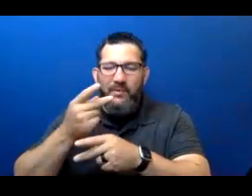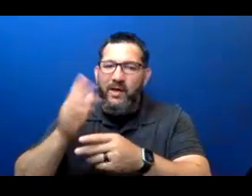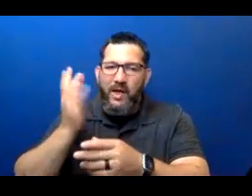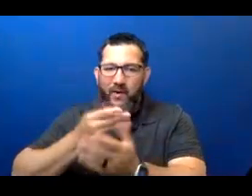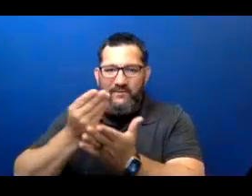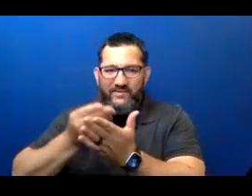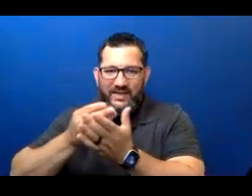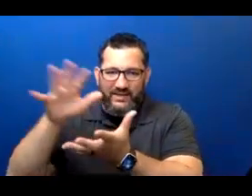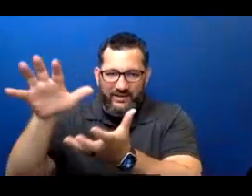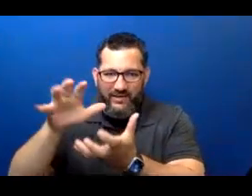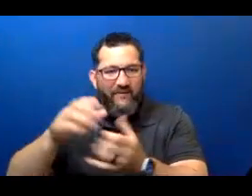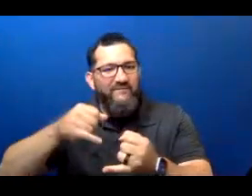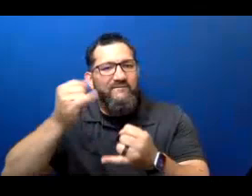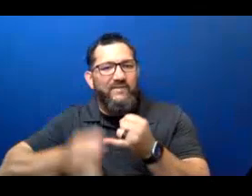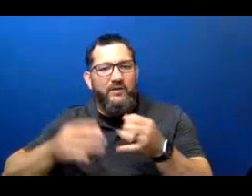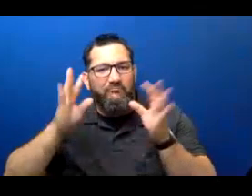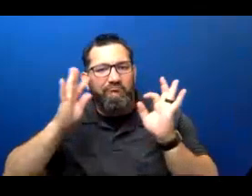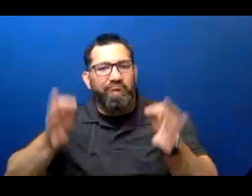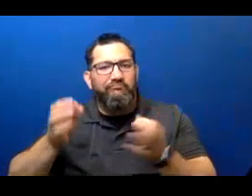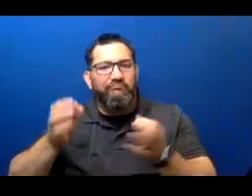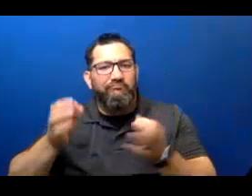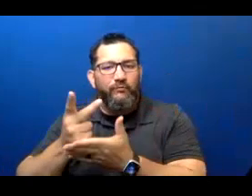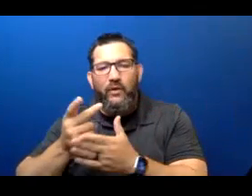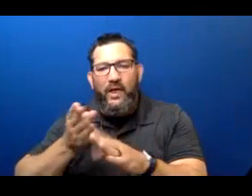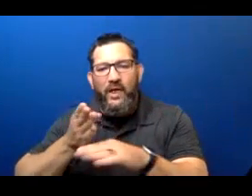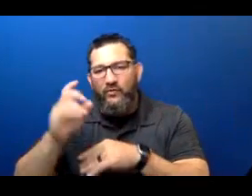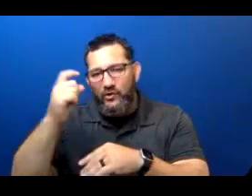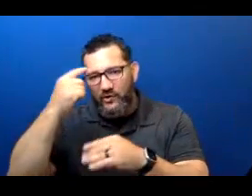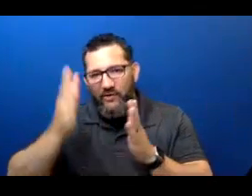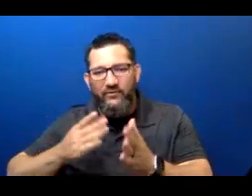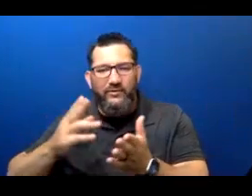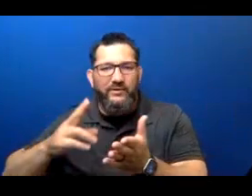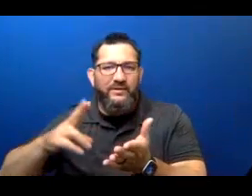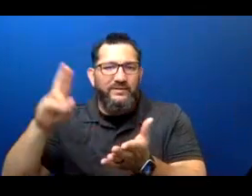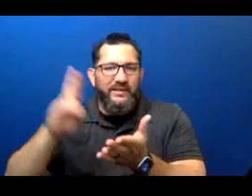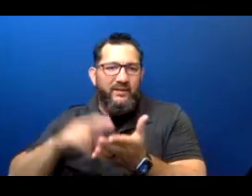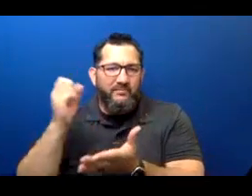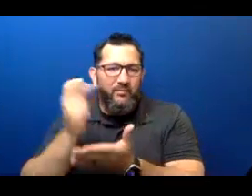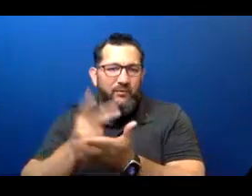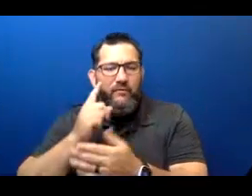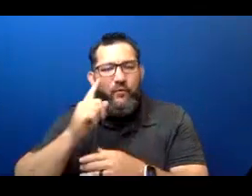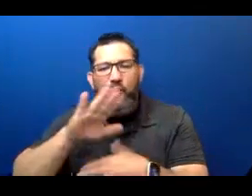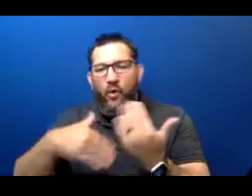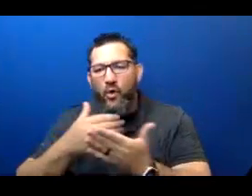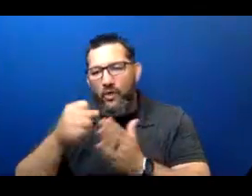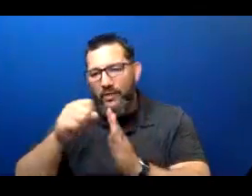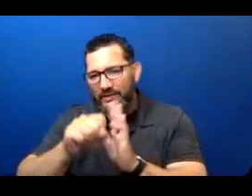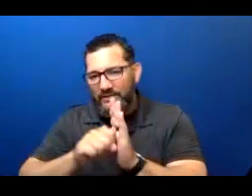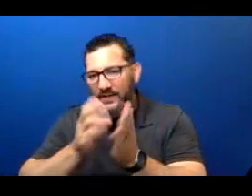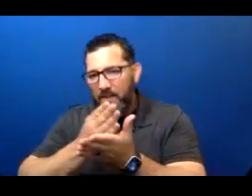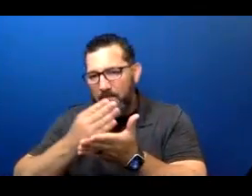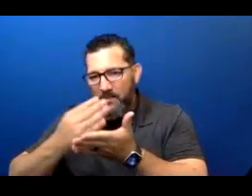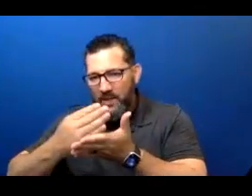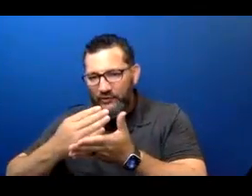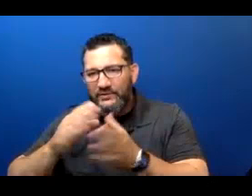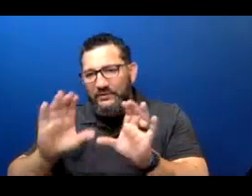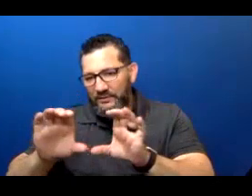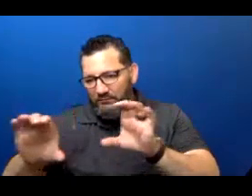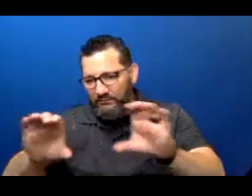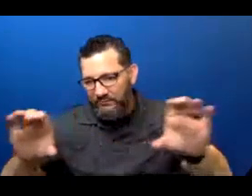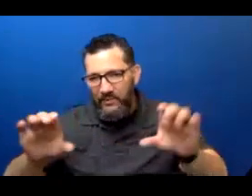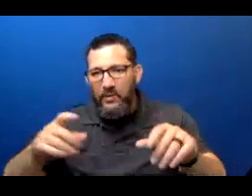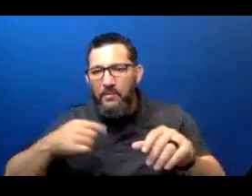outcomes will be recognized after the governor does sign off on all of our state budgets, but we are very, very,